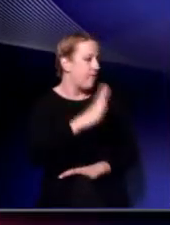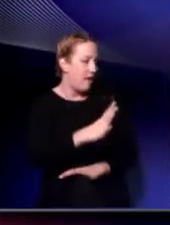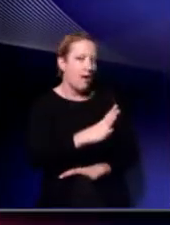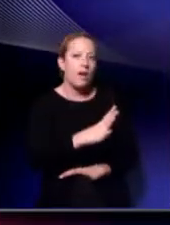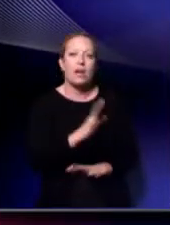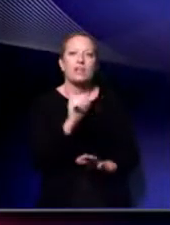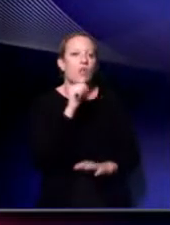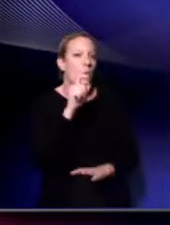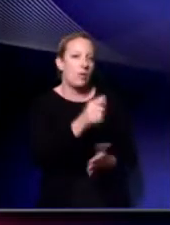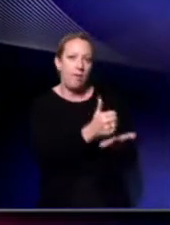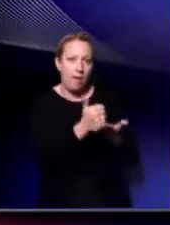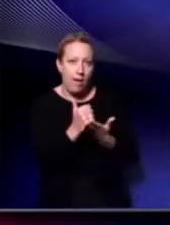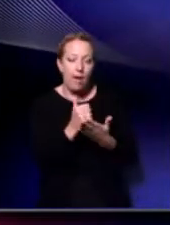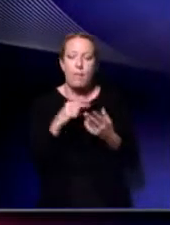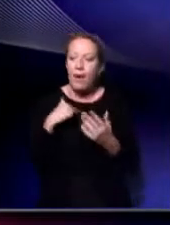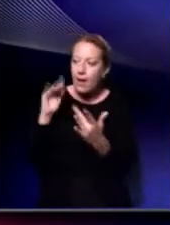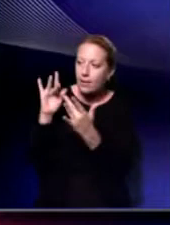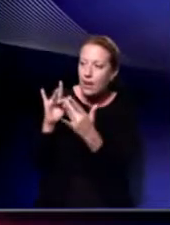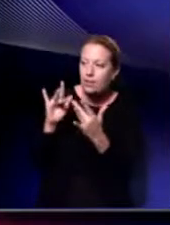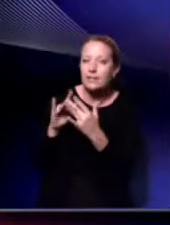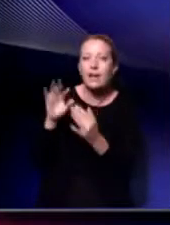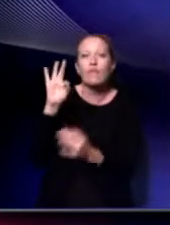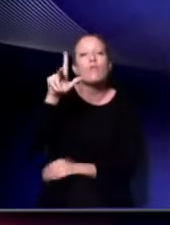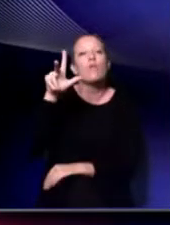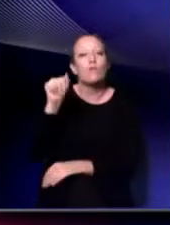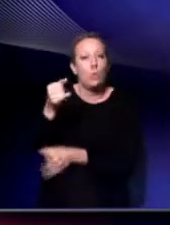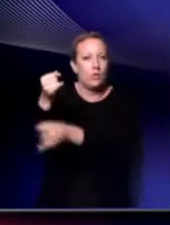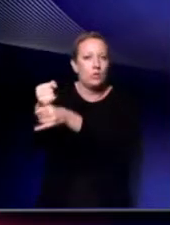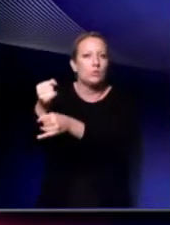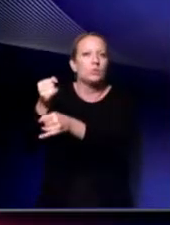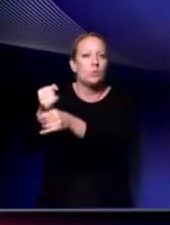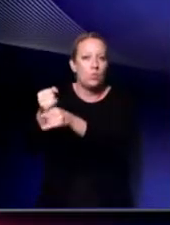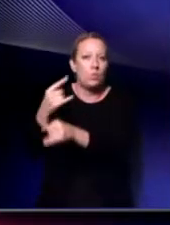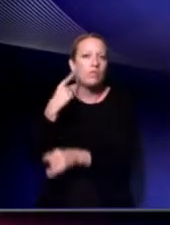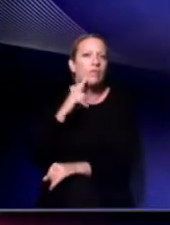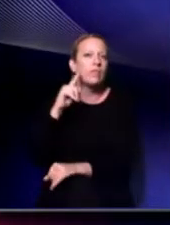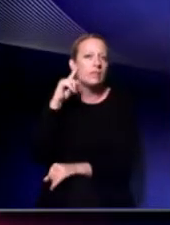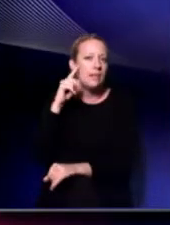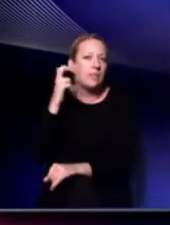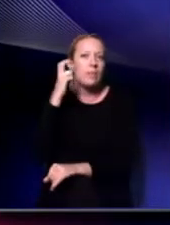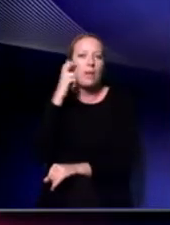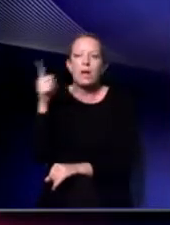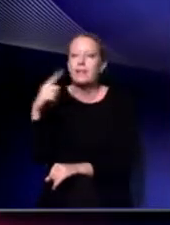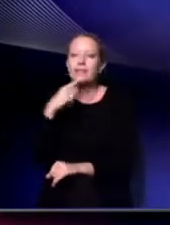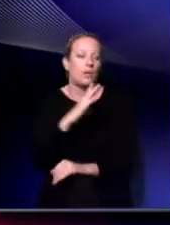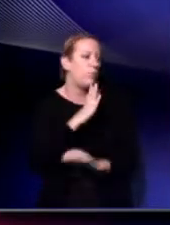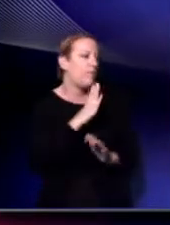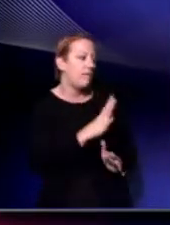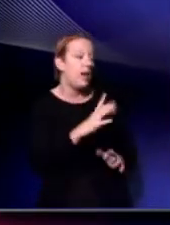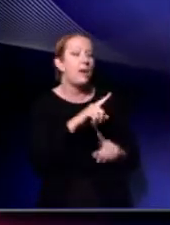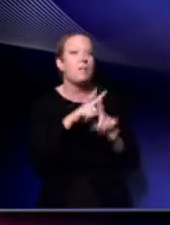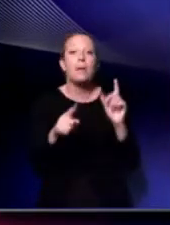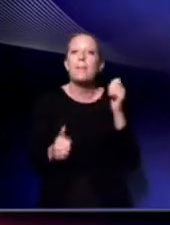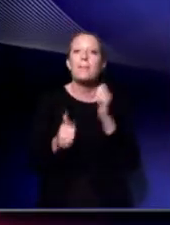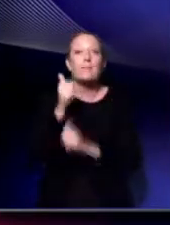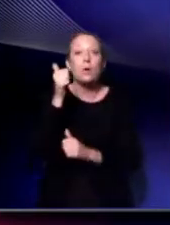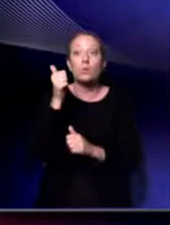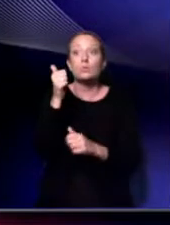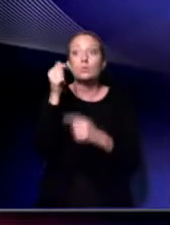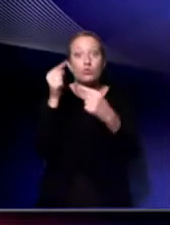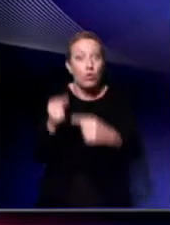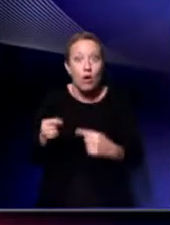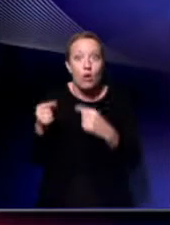for the Deaf and the Blind, and they also indicated that they're fine right now. They're more worried about the current outages in power. So those are